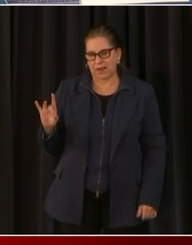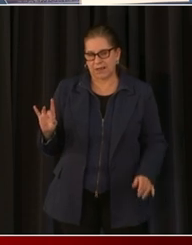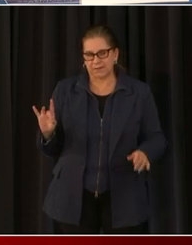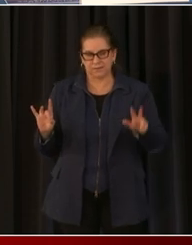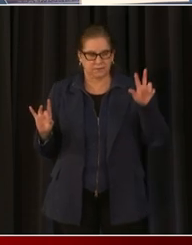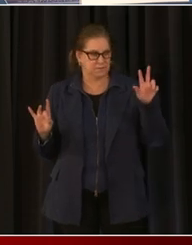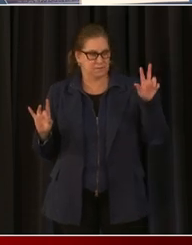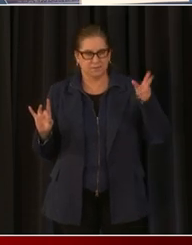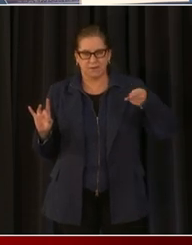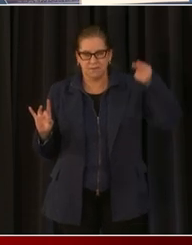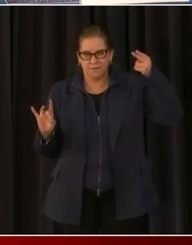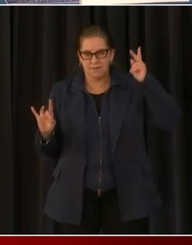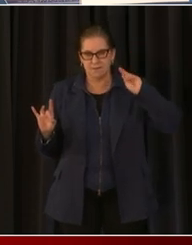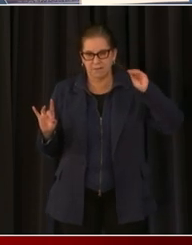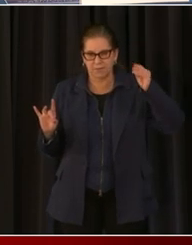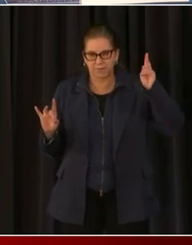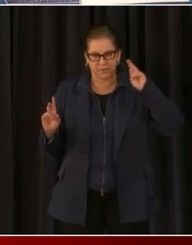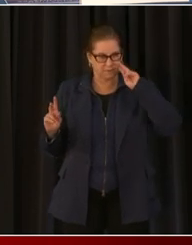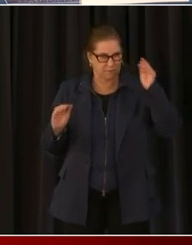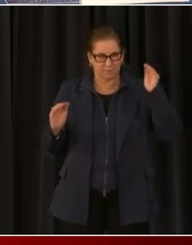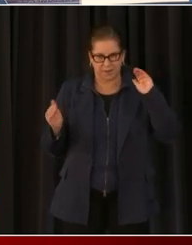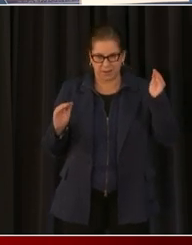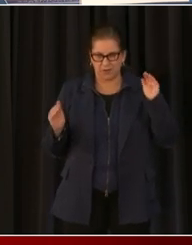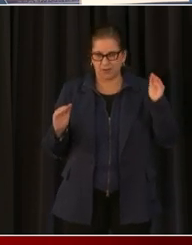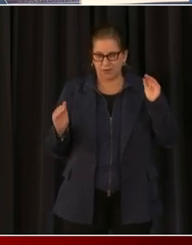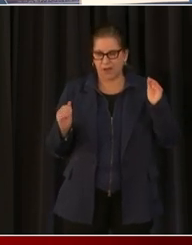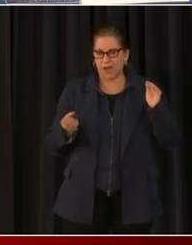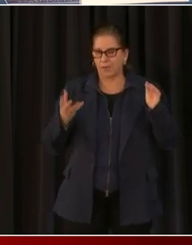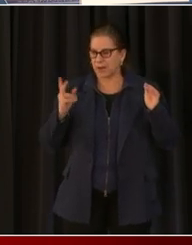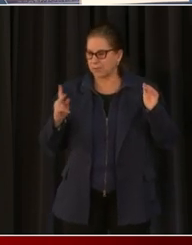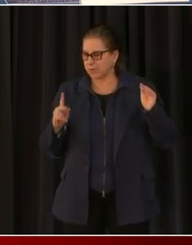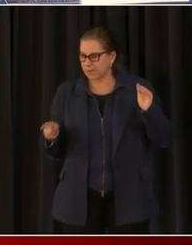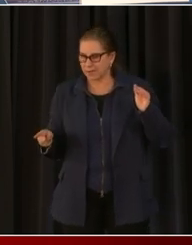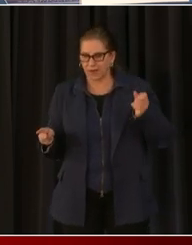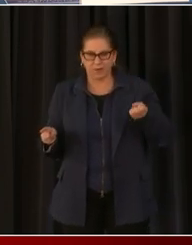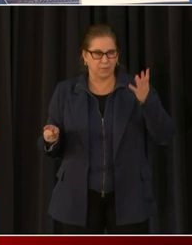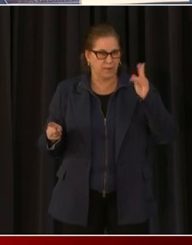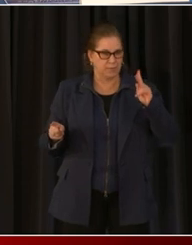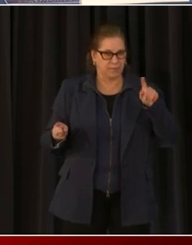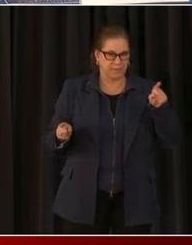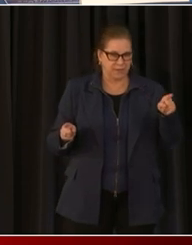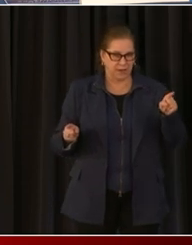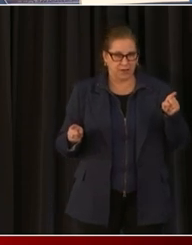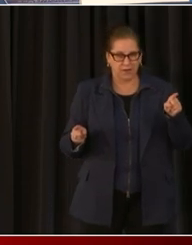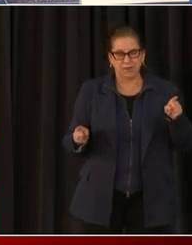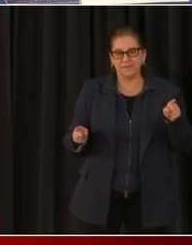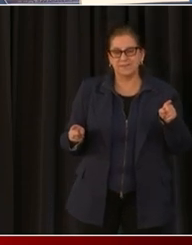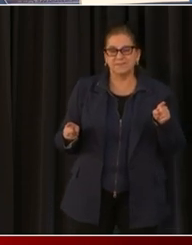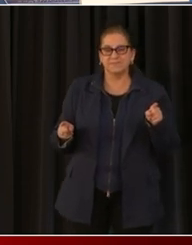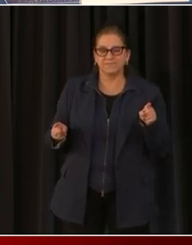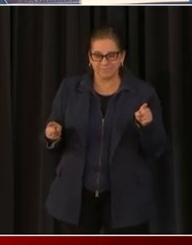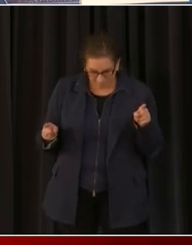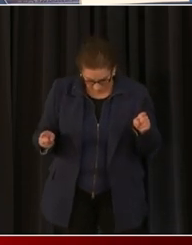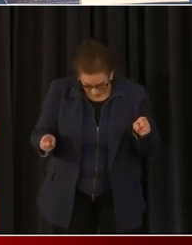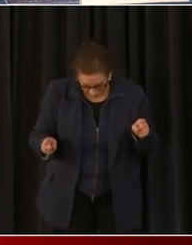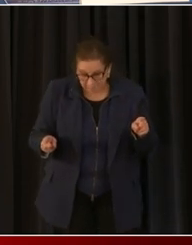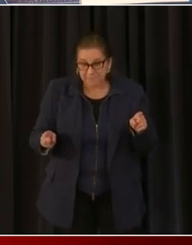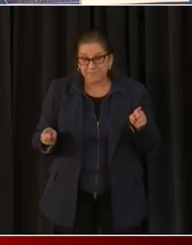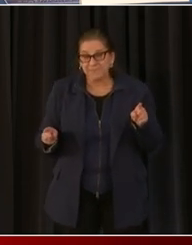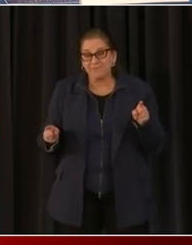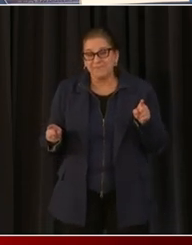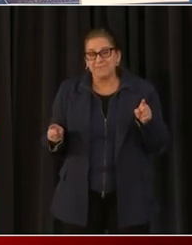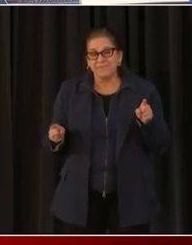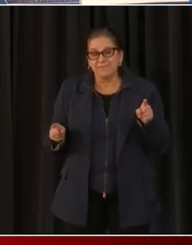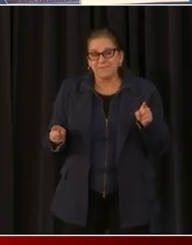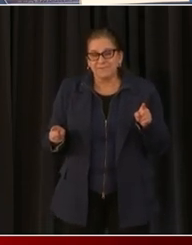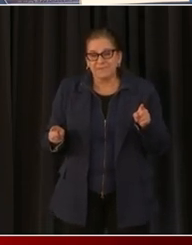highest percentage of individuals in Ward 3 and the lowest percentage of individuals in Ward 8. And we also see that with the